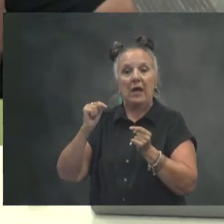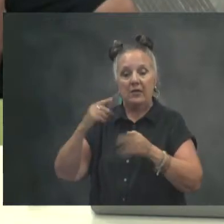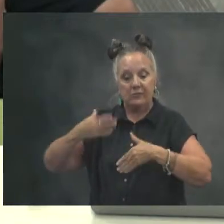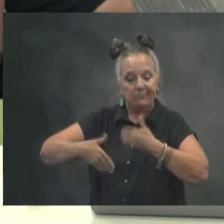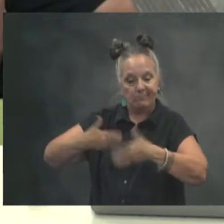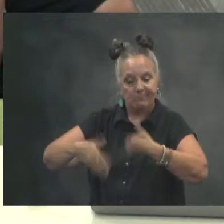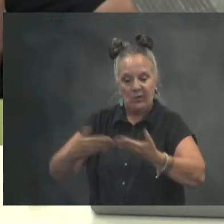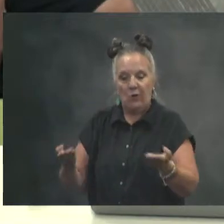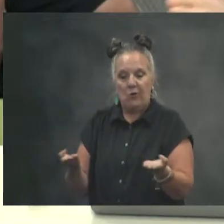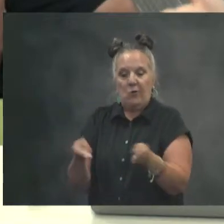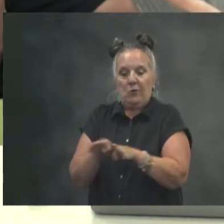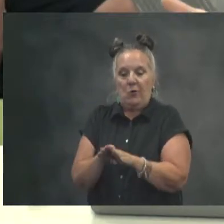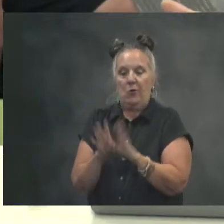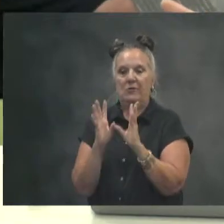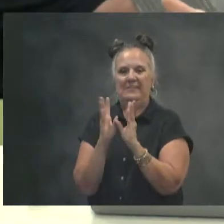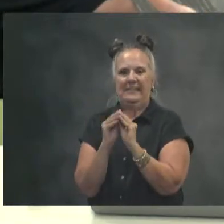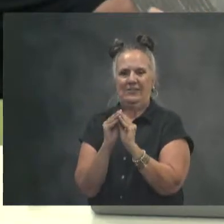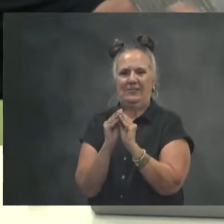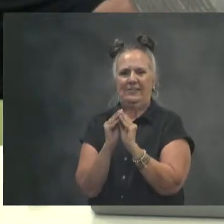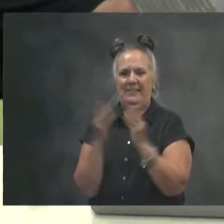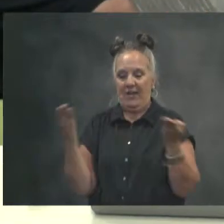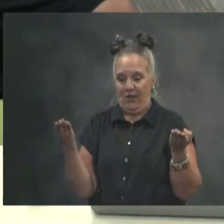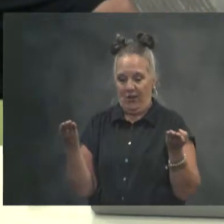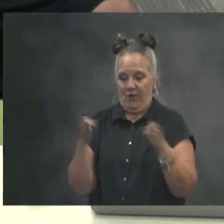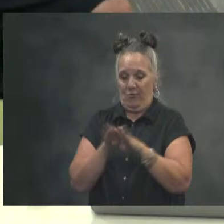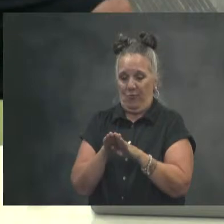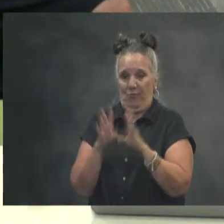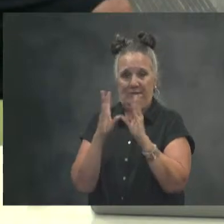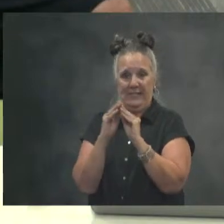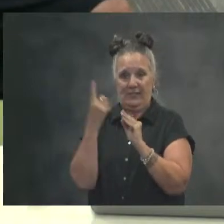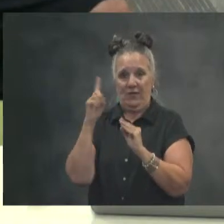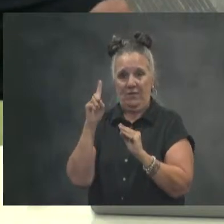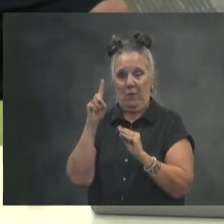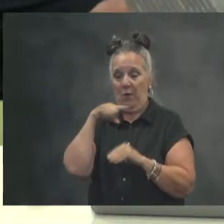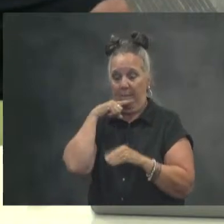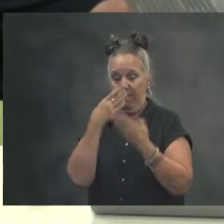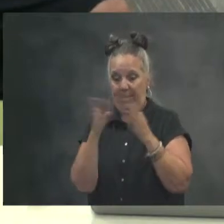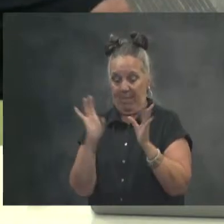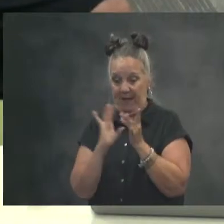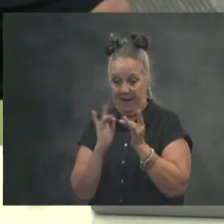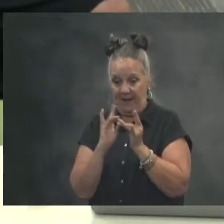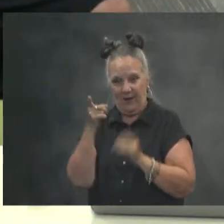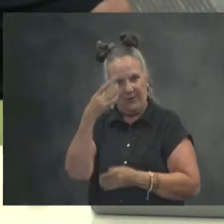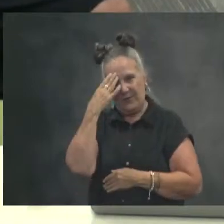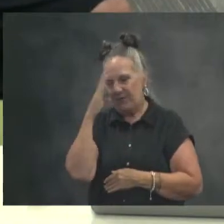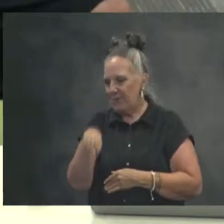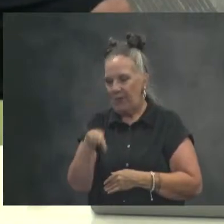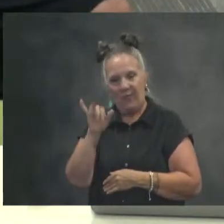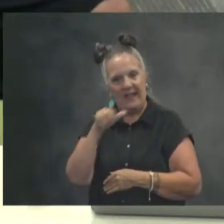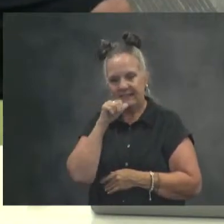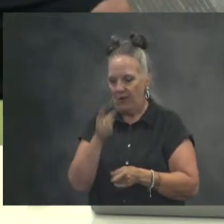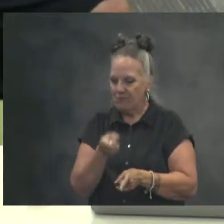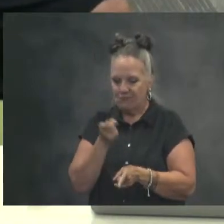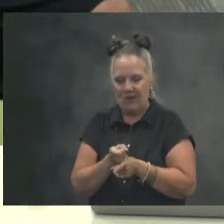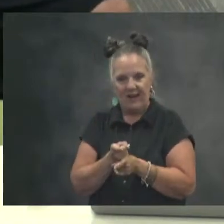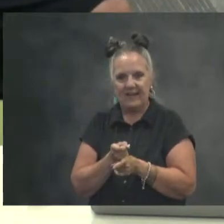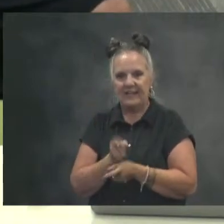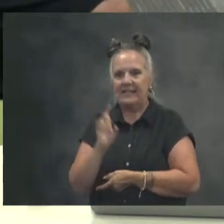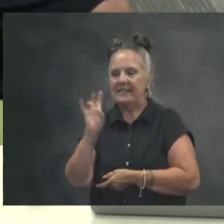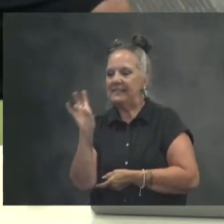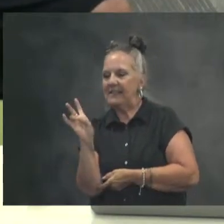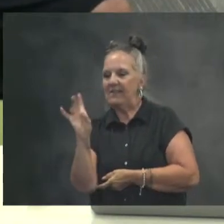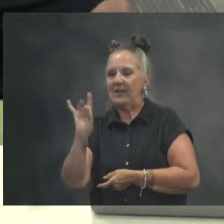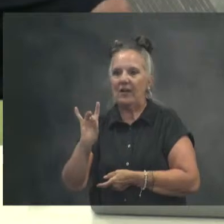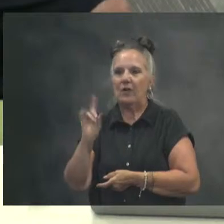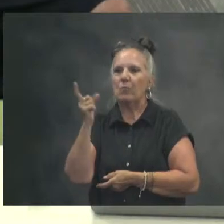closed session. Closed session for a public comment? I never seen anything like that. You know that that's not right. The 7 or 8 members, how